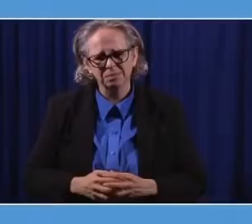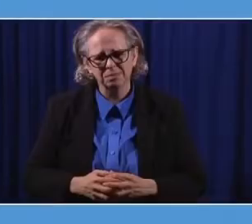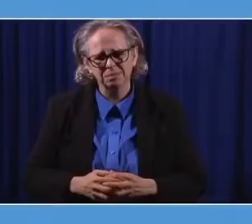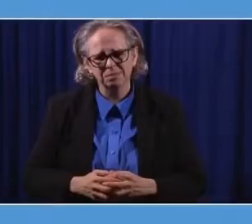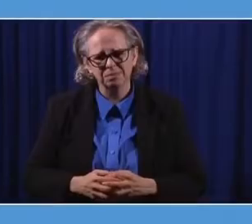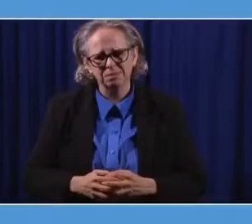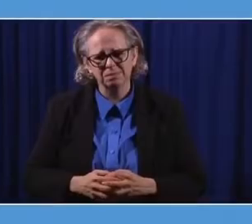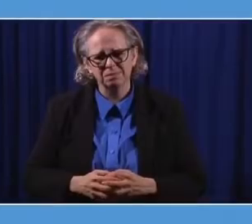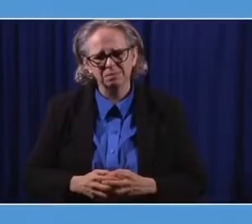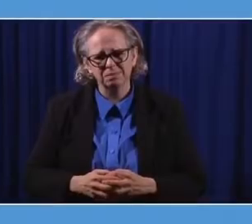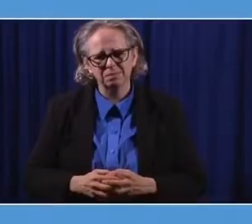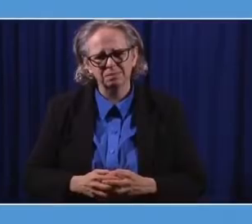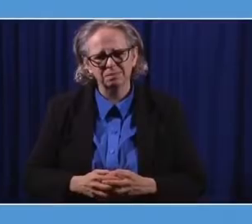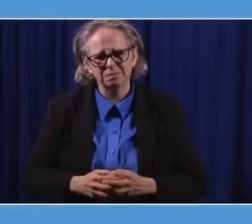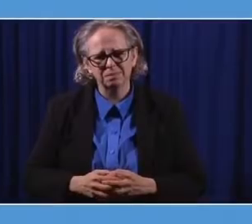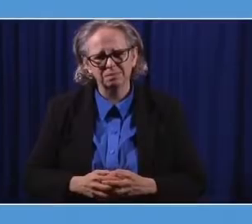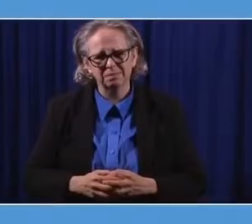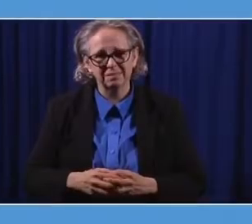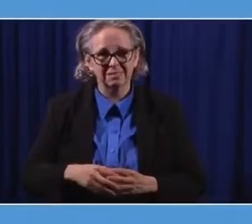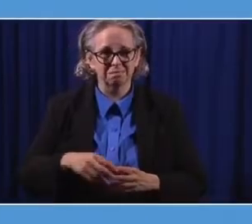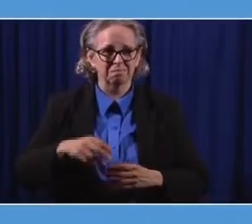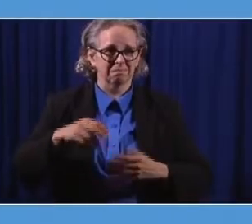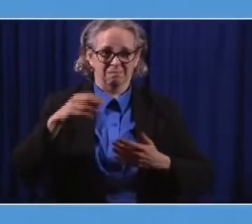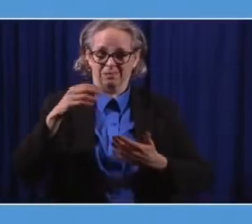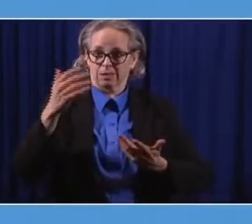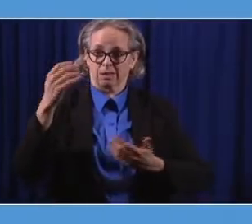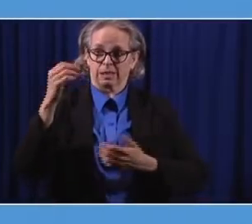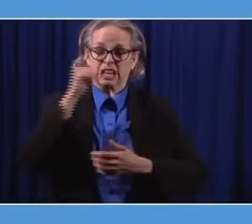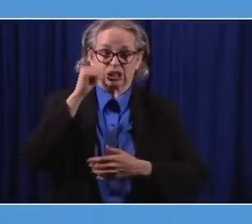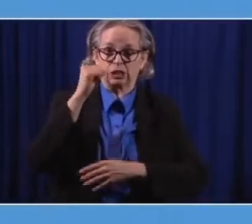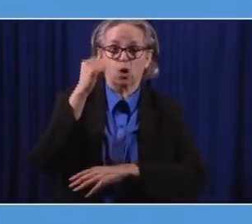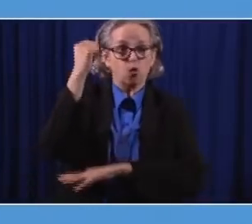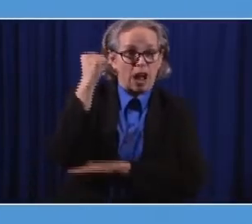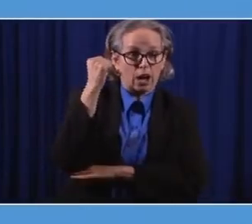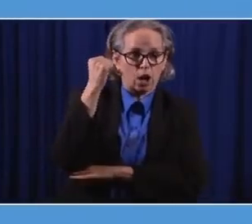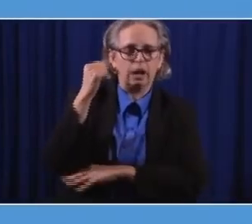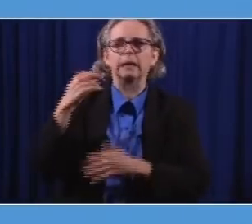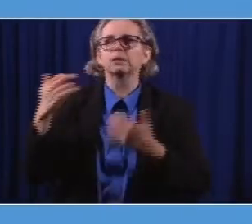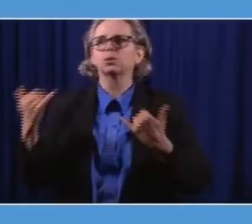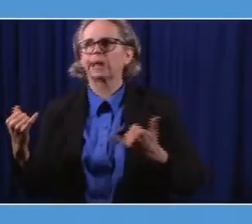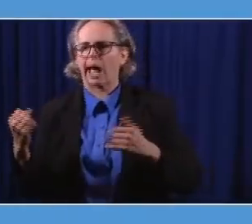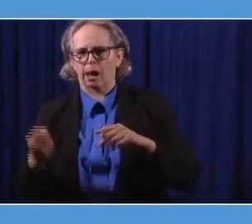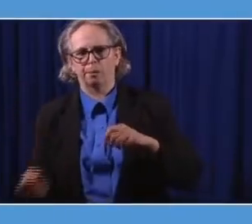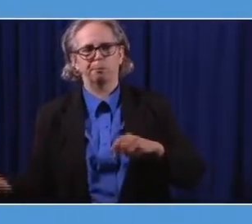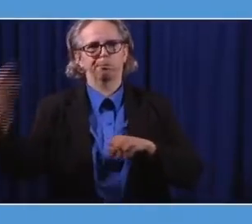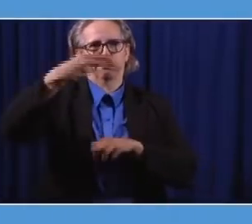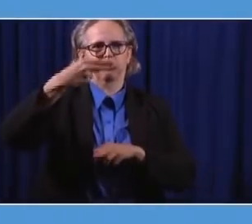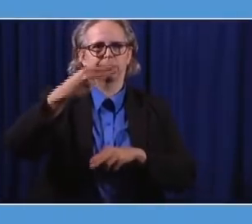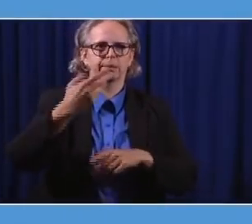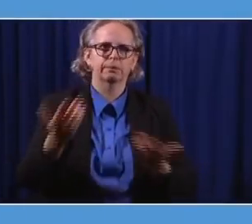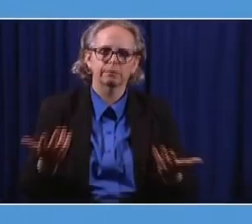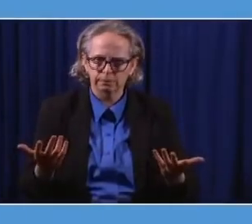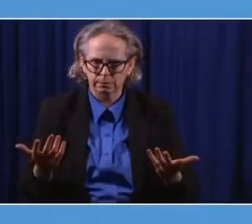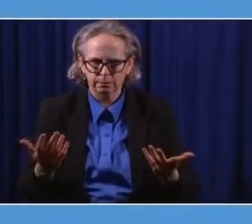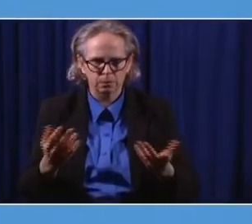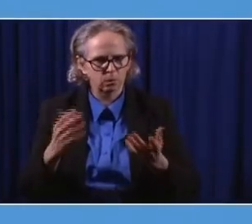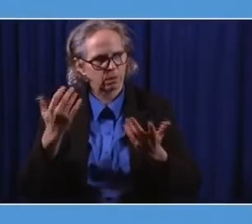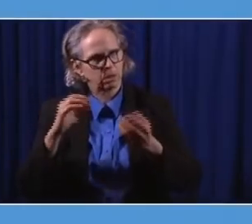highest before that was yesterday. Of the 10 highest days of new cases reported, 8 have occurred in the past 9